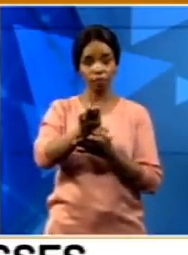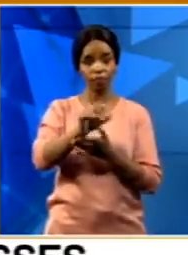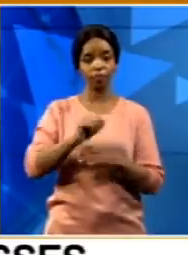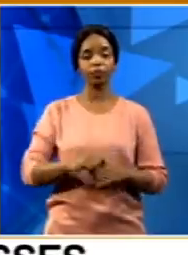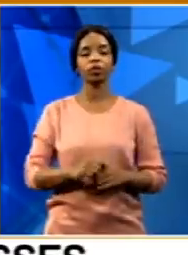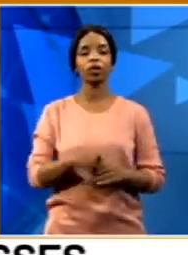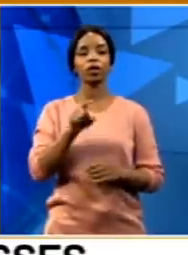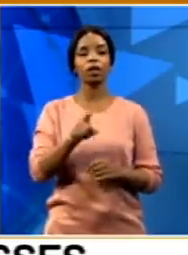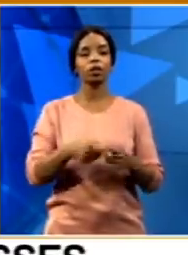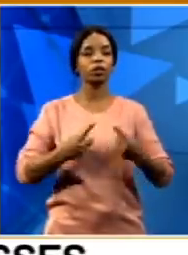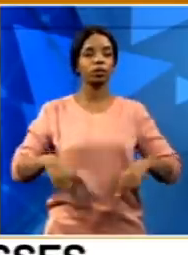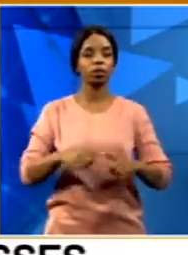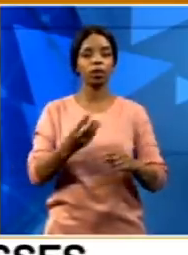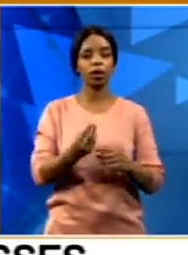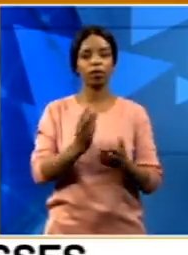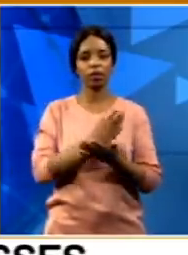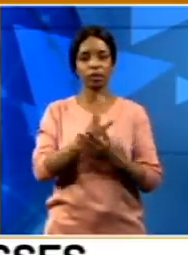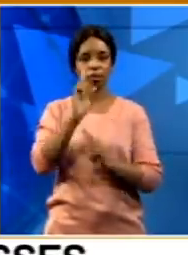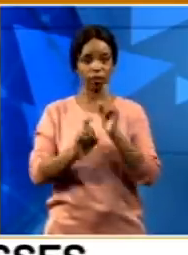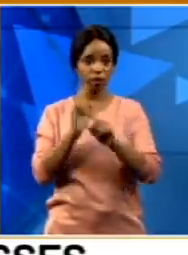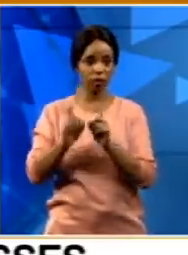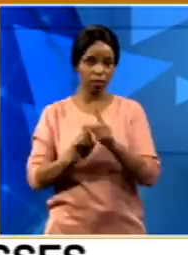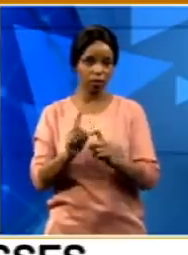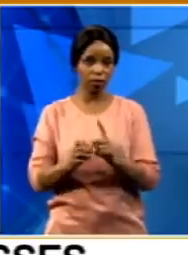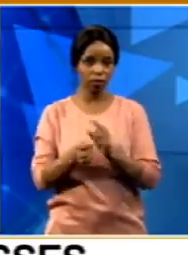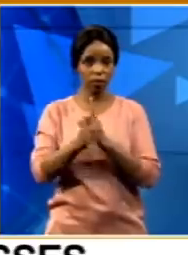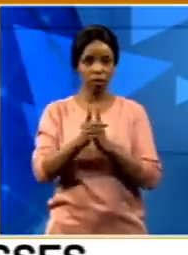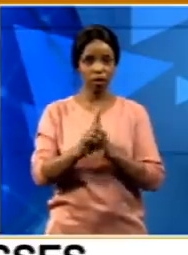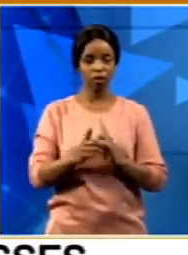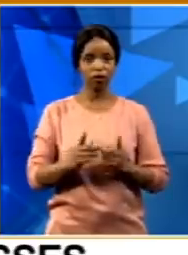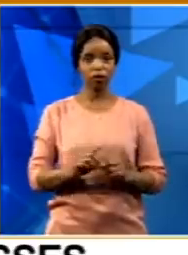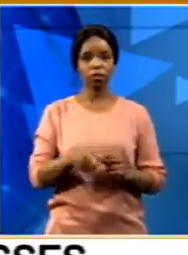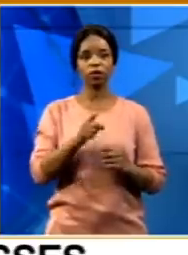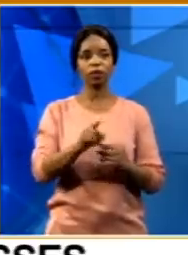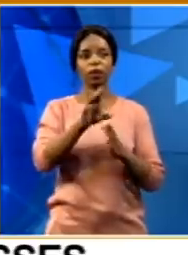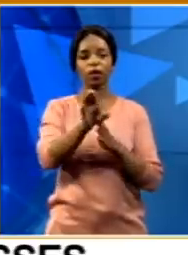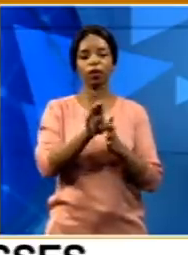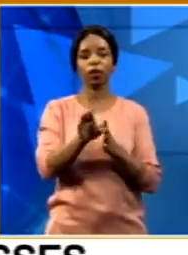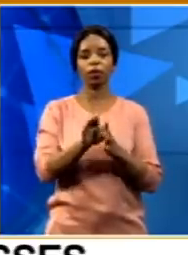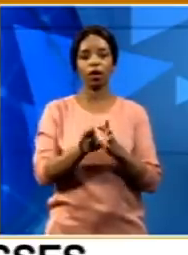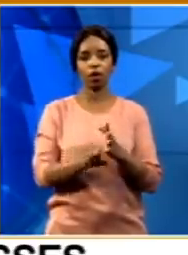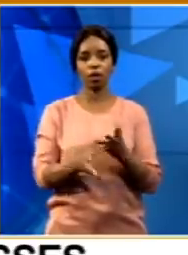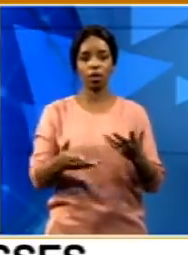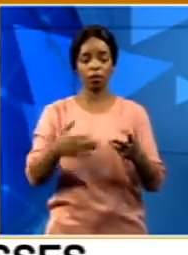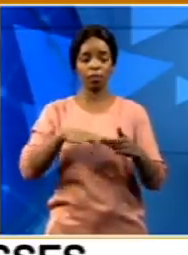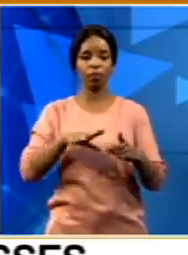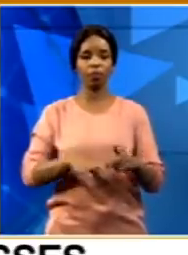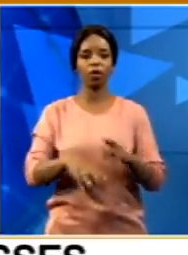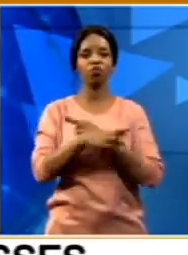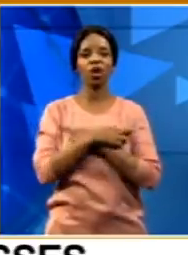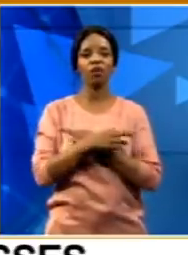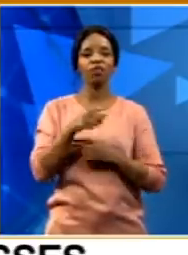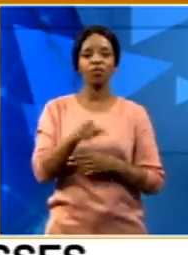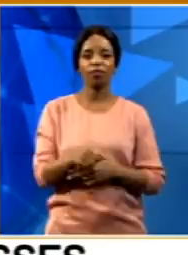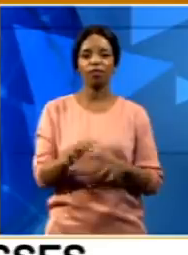the user 5 easy questions, ranks the answers against predetermined criteria, and provides a list of relief measures the business may